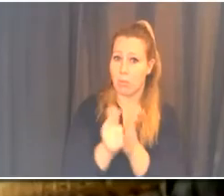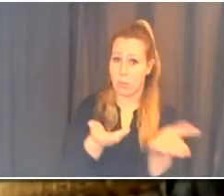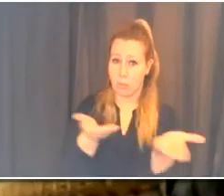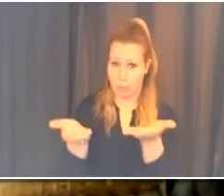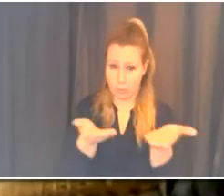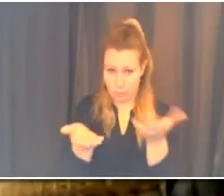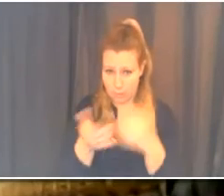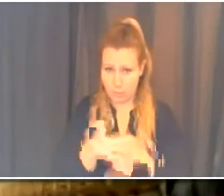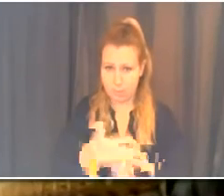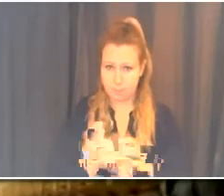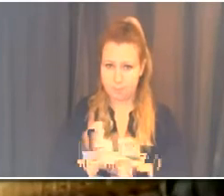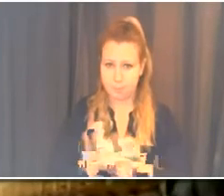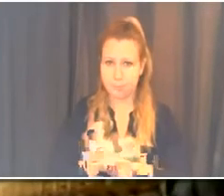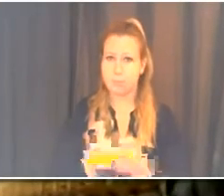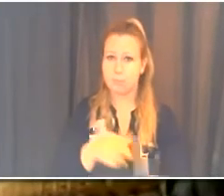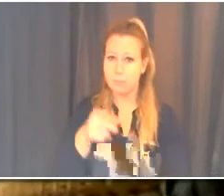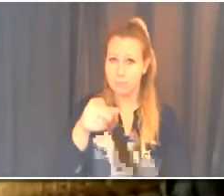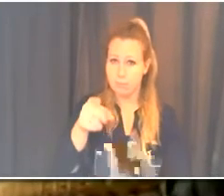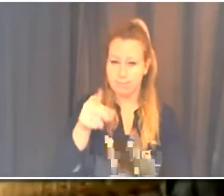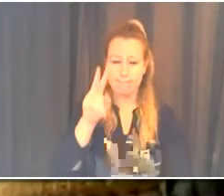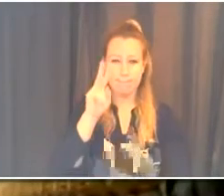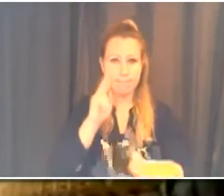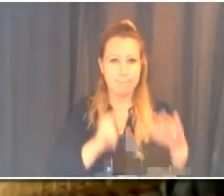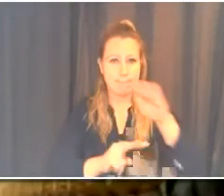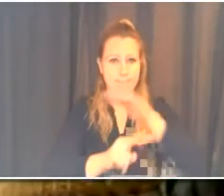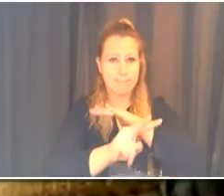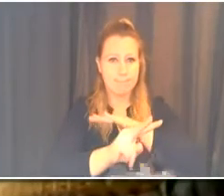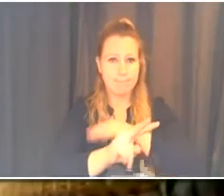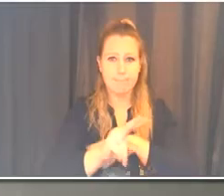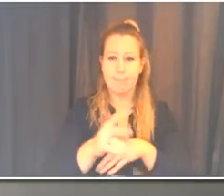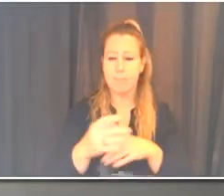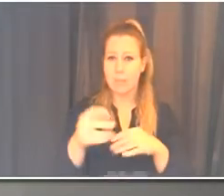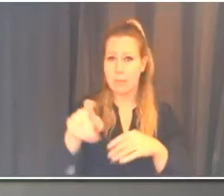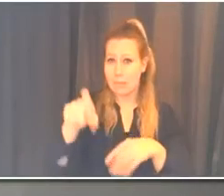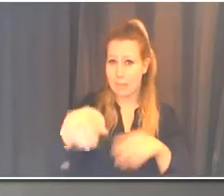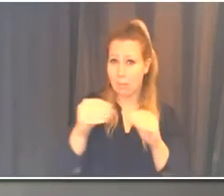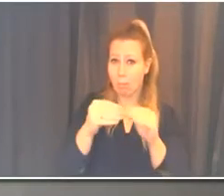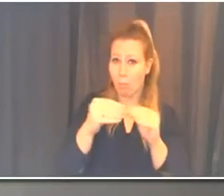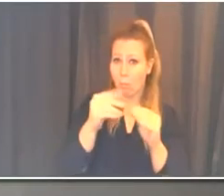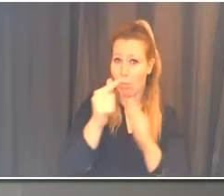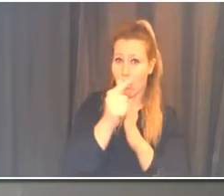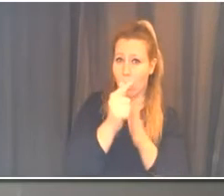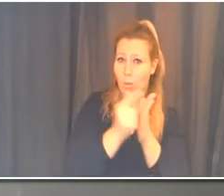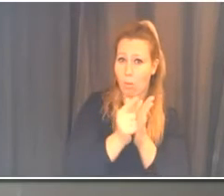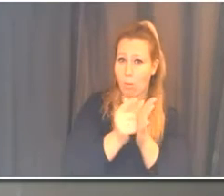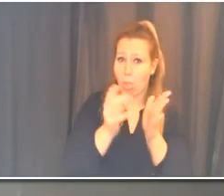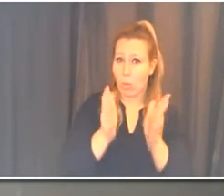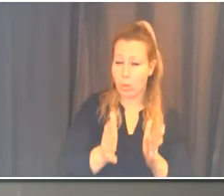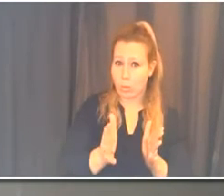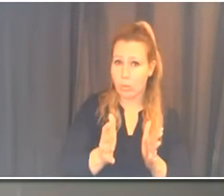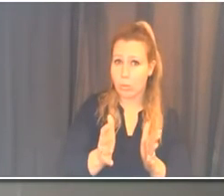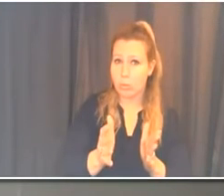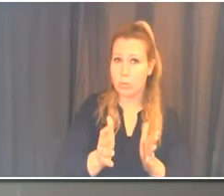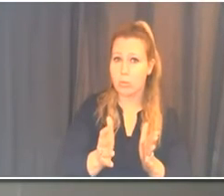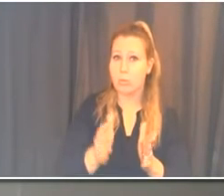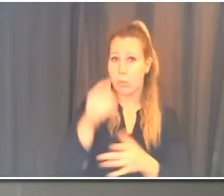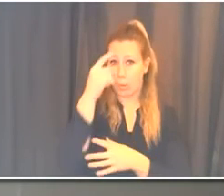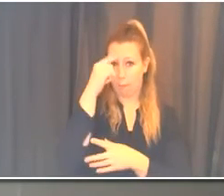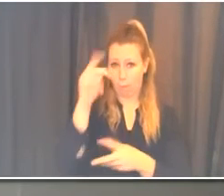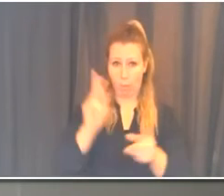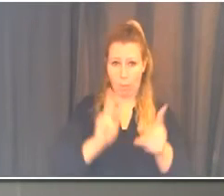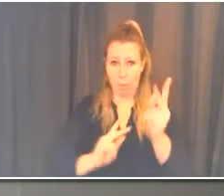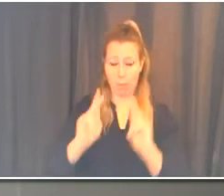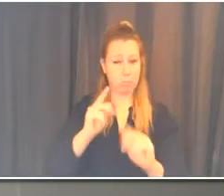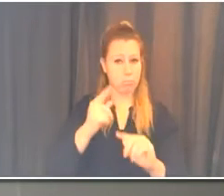relate to to to DV aside from housing absolutely we expect to see um a huge surge in